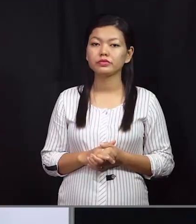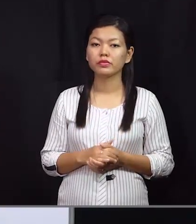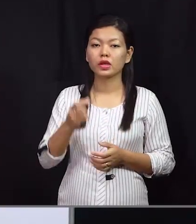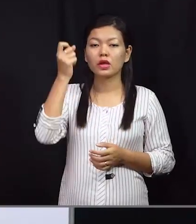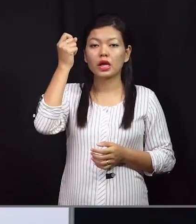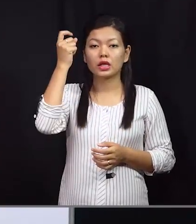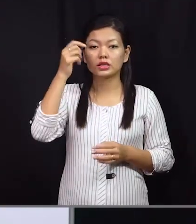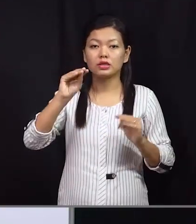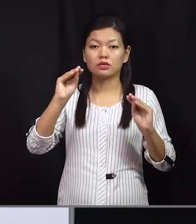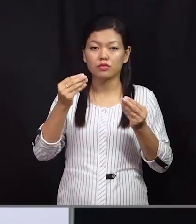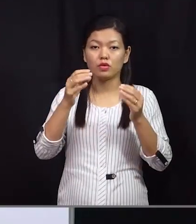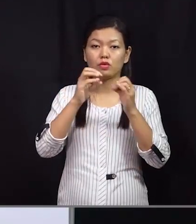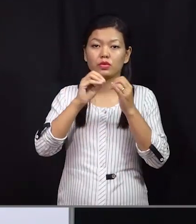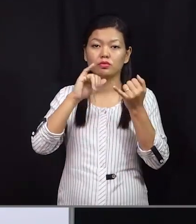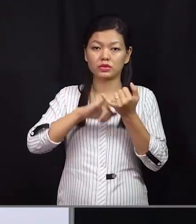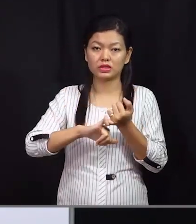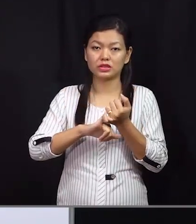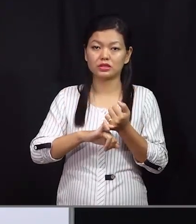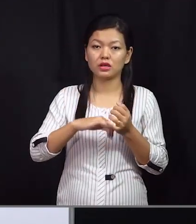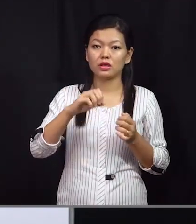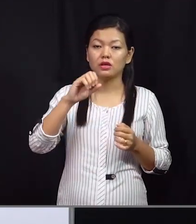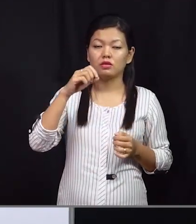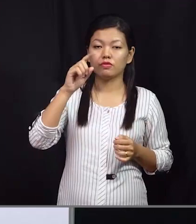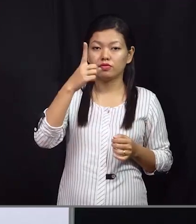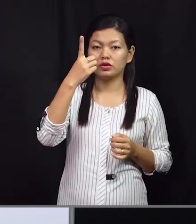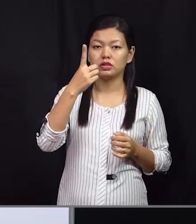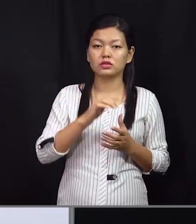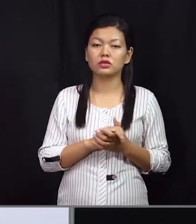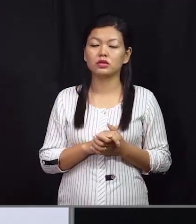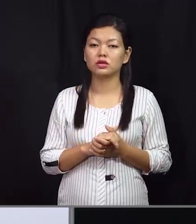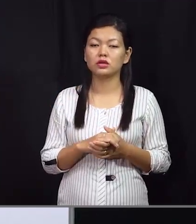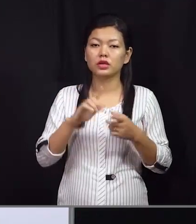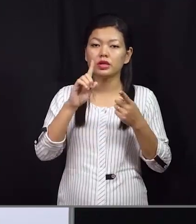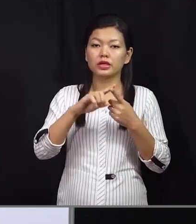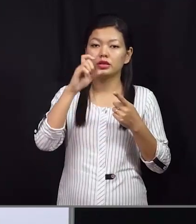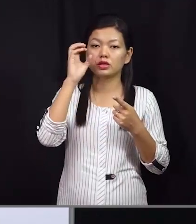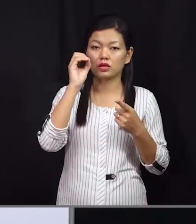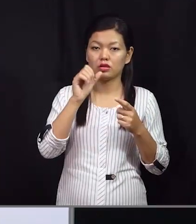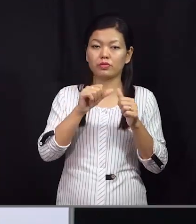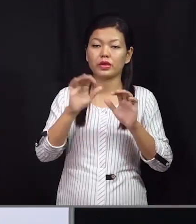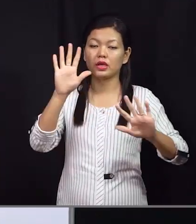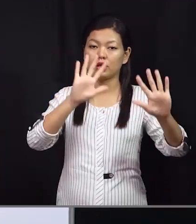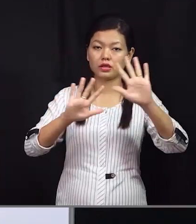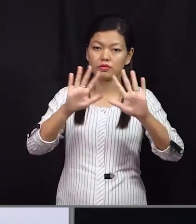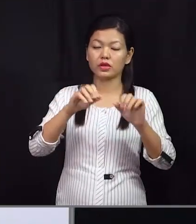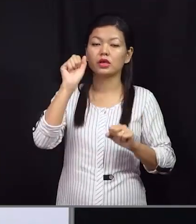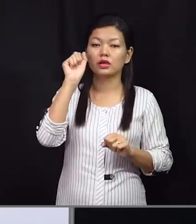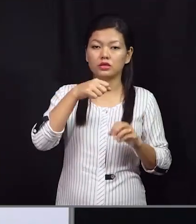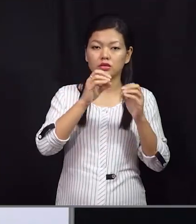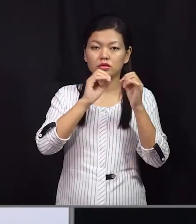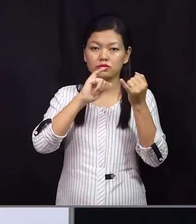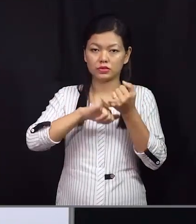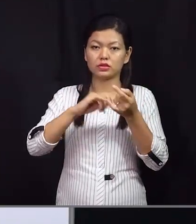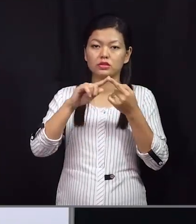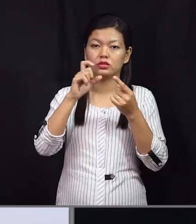business, okay? So the first one is, it is the characteristics, okay? First one is, it is an economic activity. Yes, business is an economic activity. We